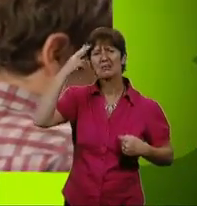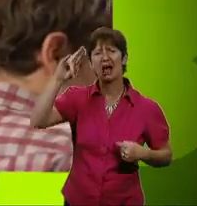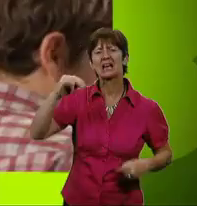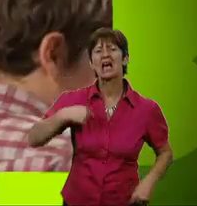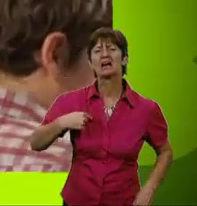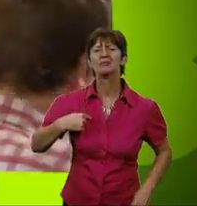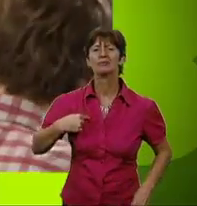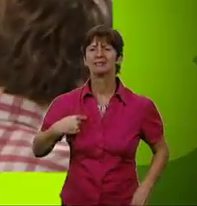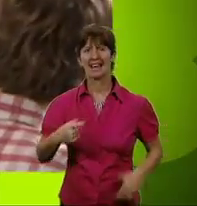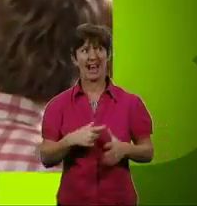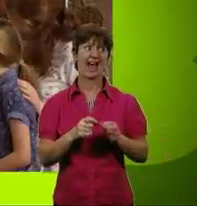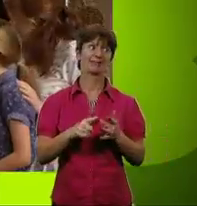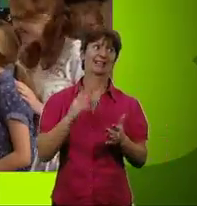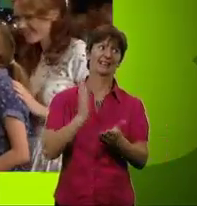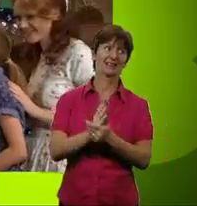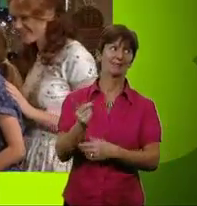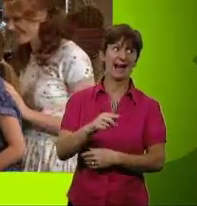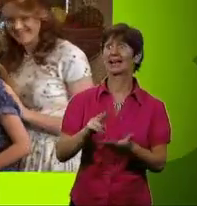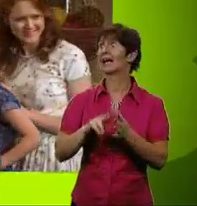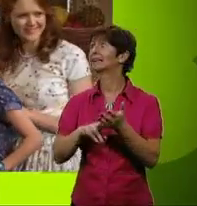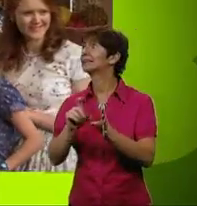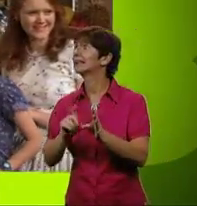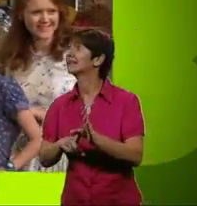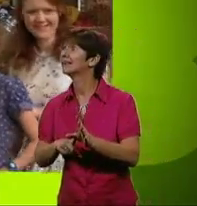back. Nancy! Nancy!